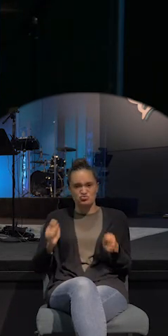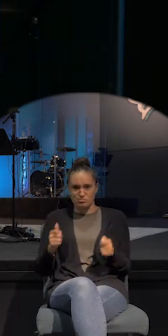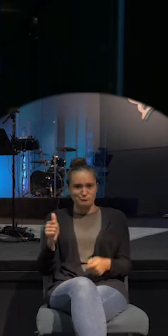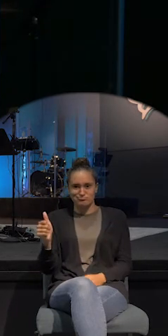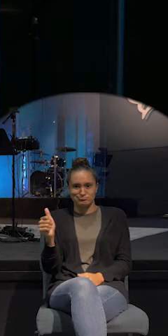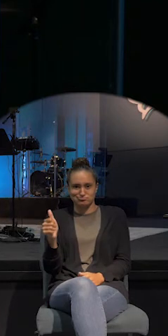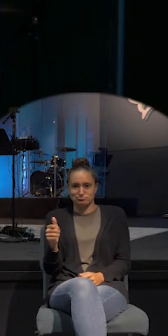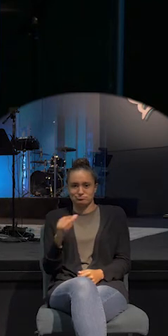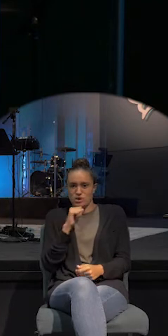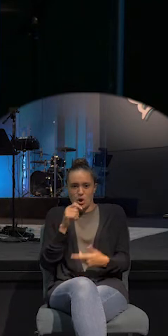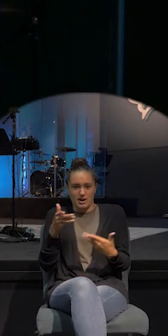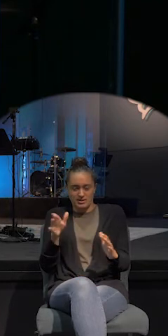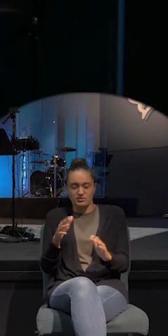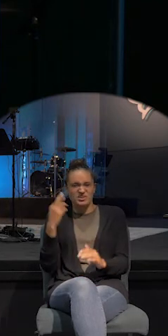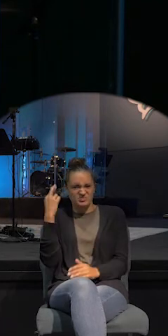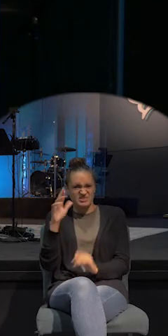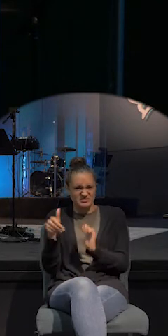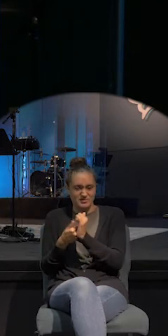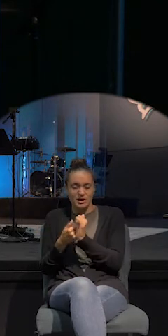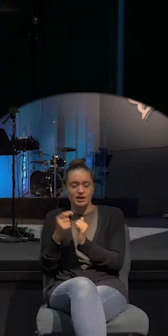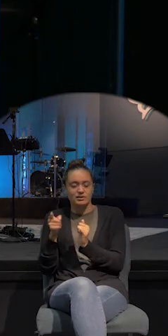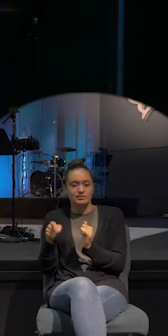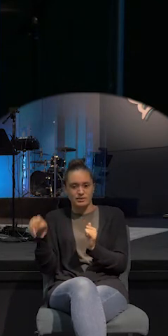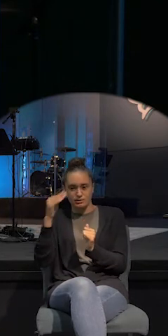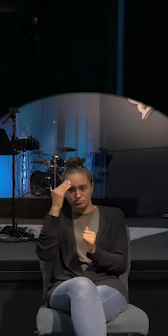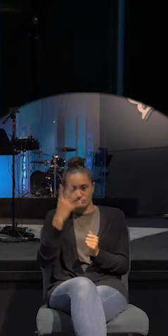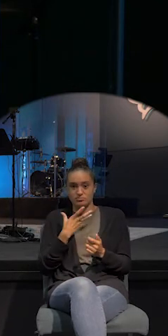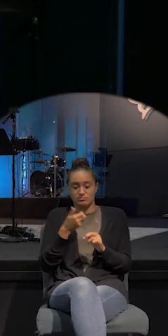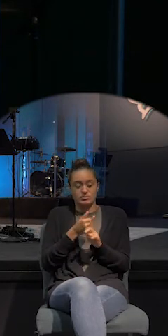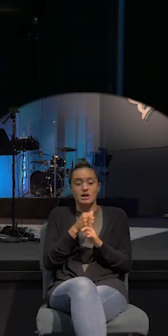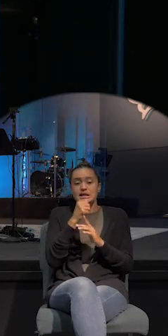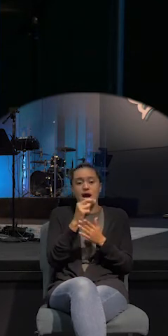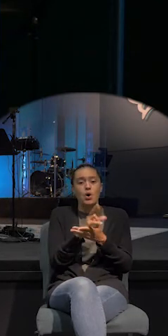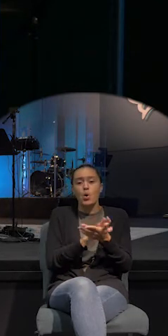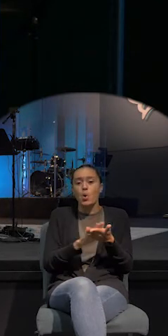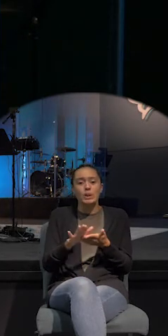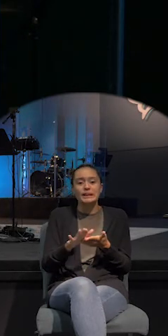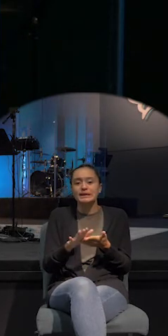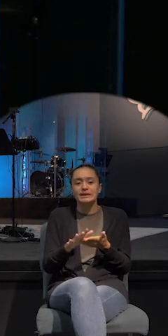was, they said, because that was unholy instruments.